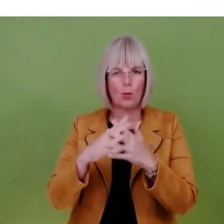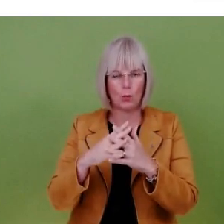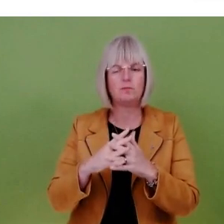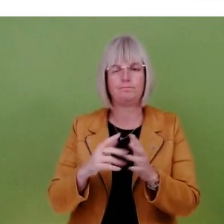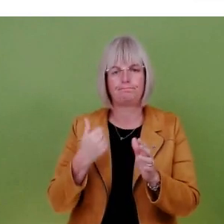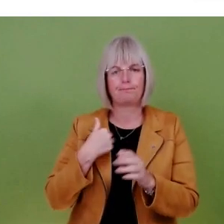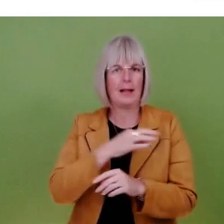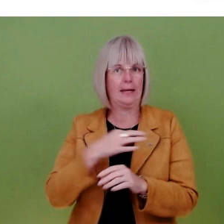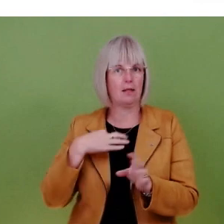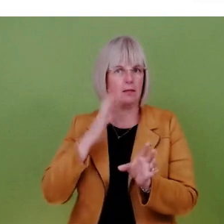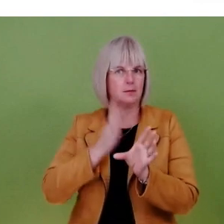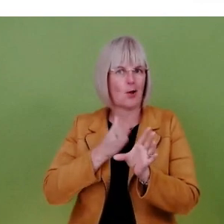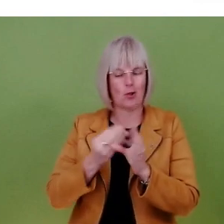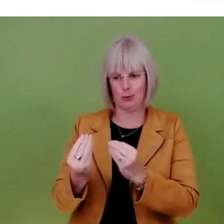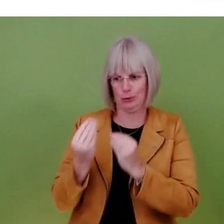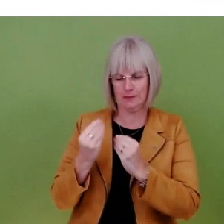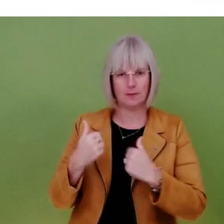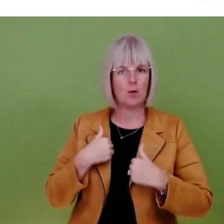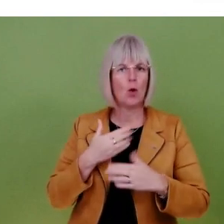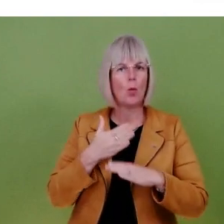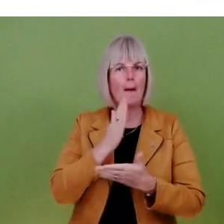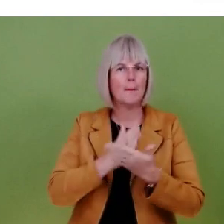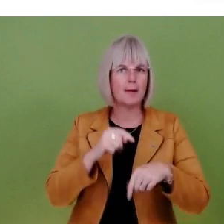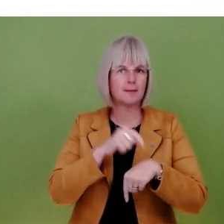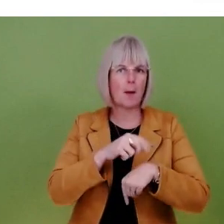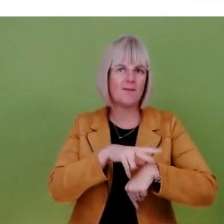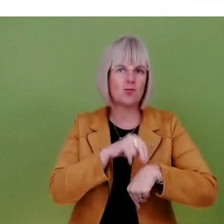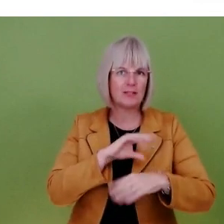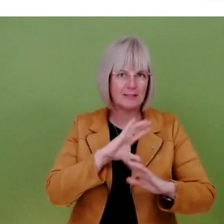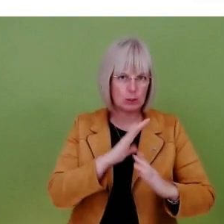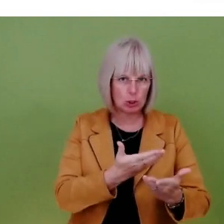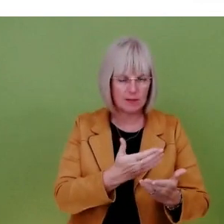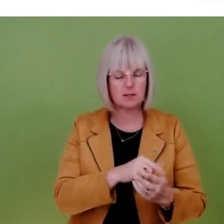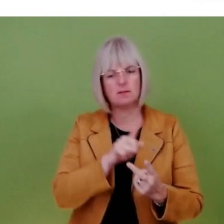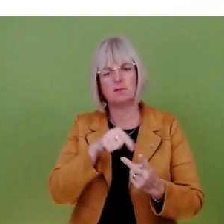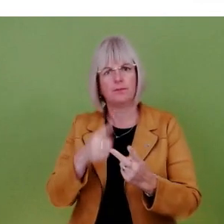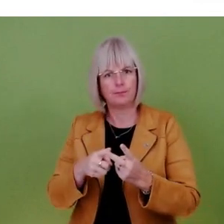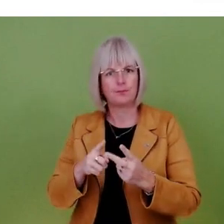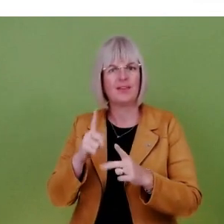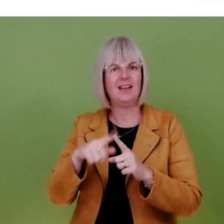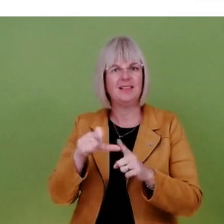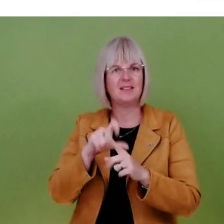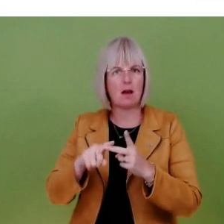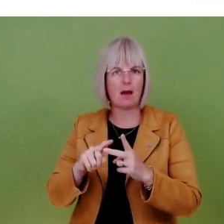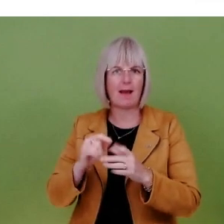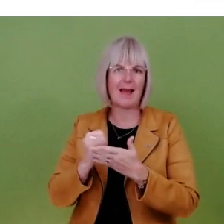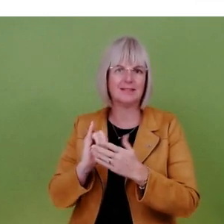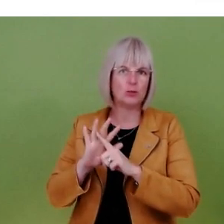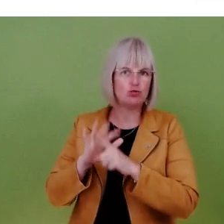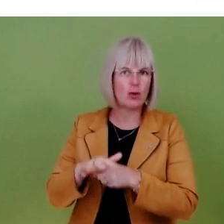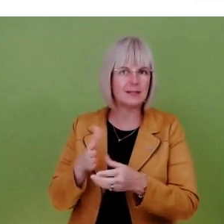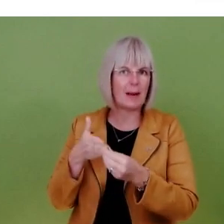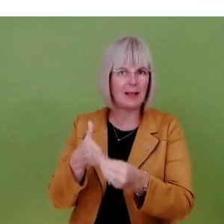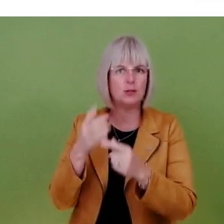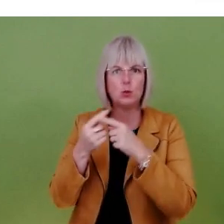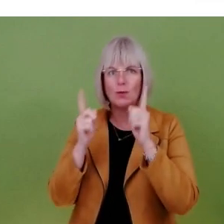in forensic services and for the other half of the week as EDI and anti-racism lead for the University of Leeds. I